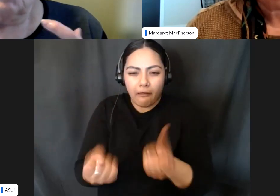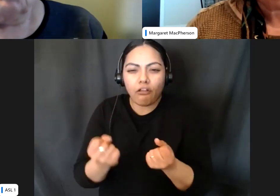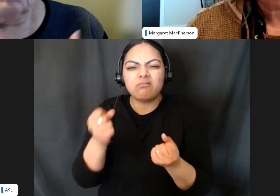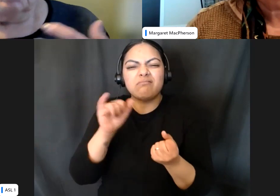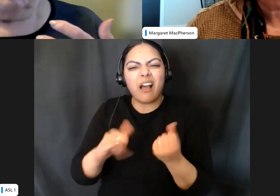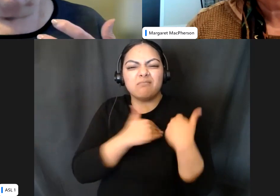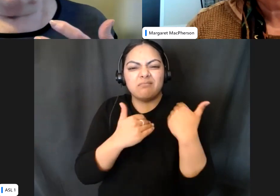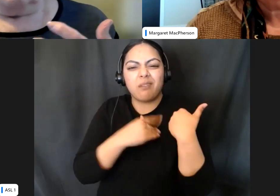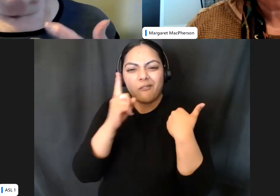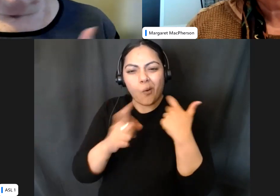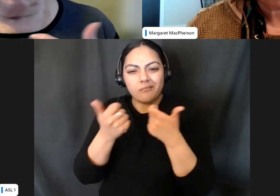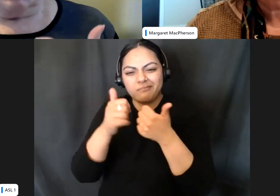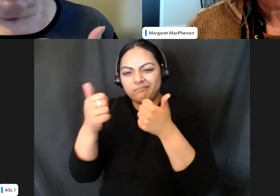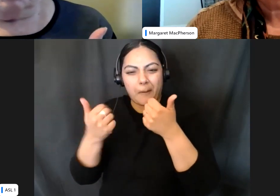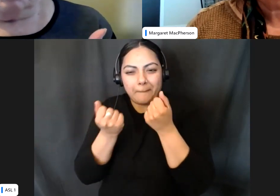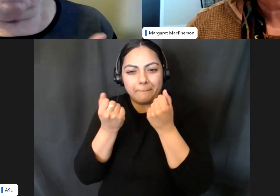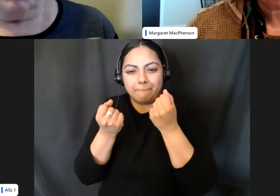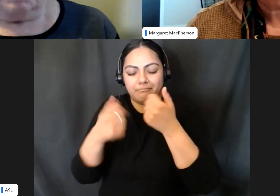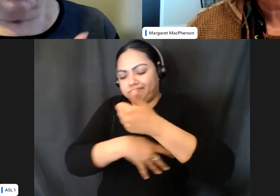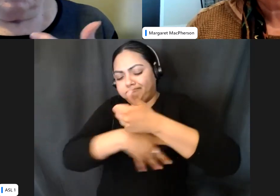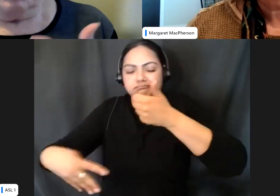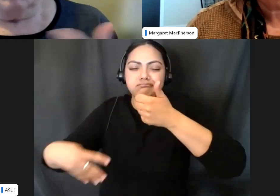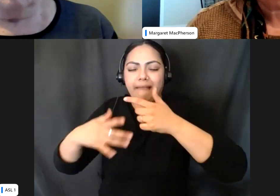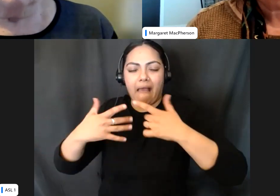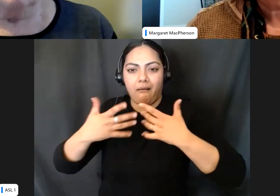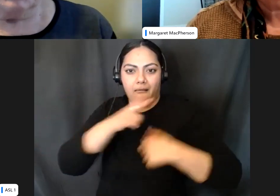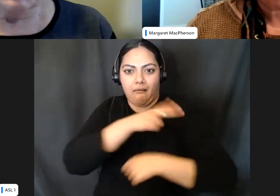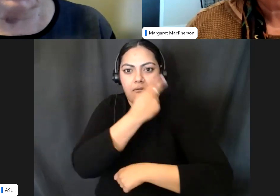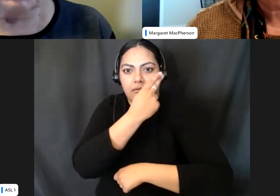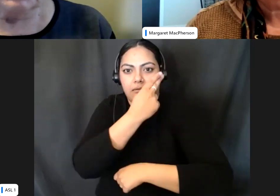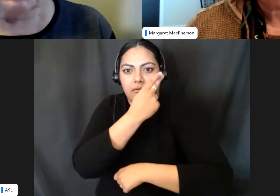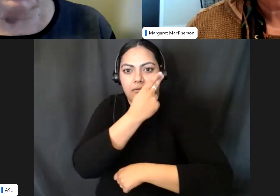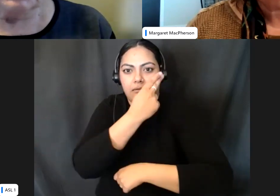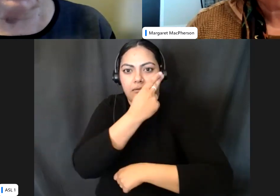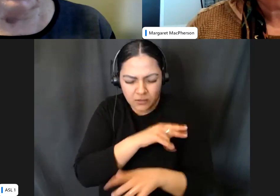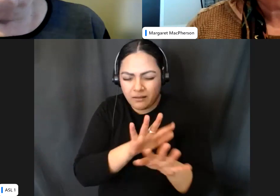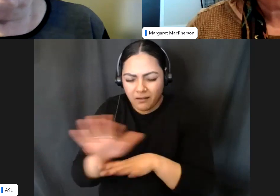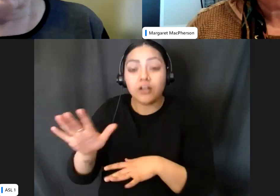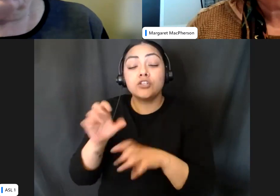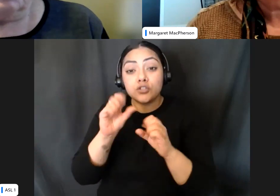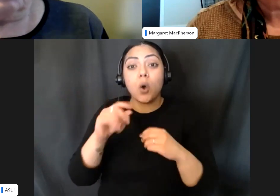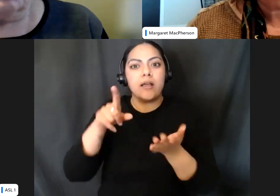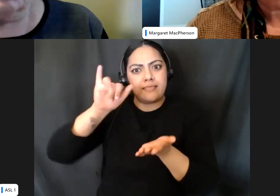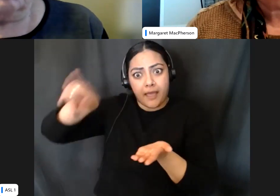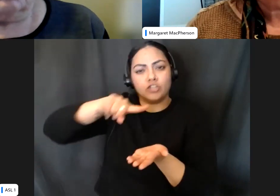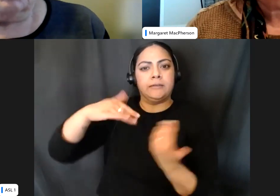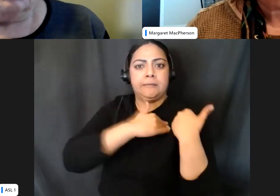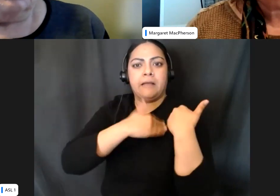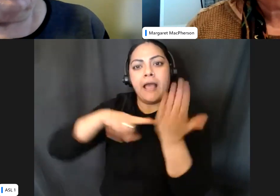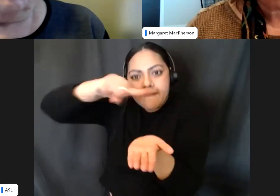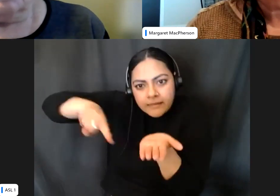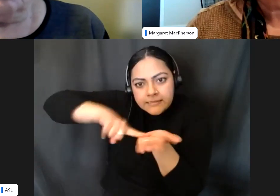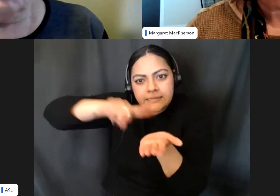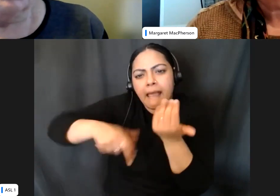a report of abuse, neglect, or self-neglect, they are required to investigate it. And we also work closely with